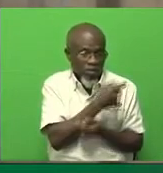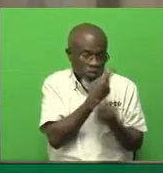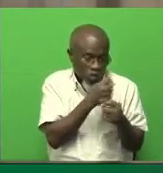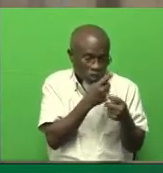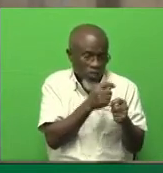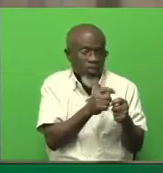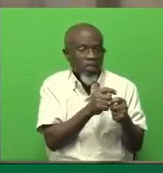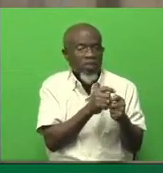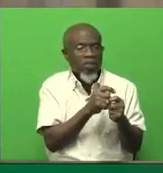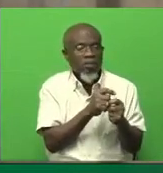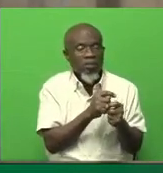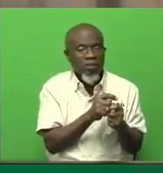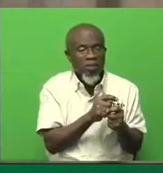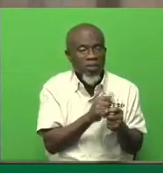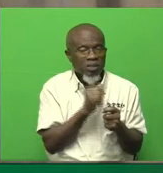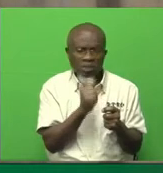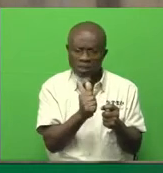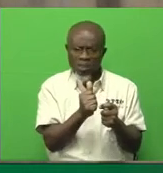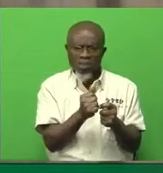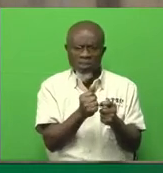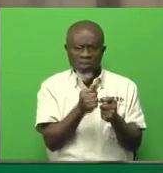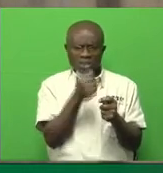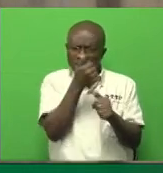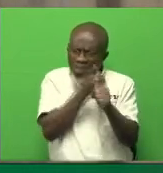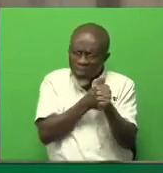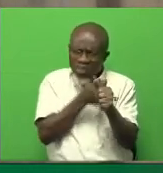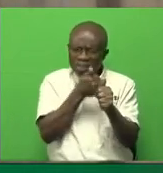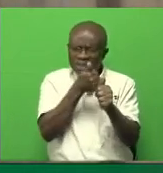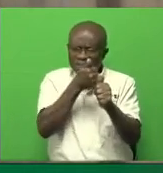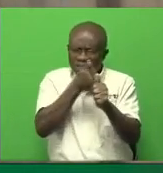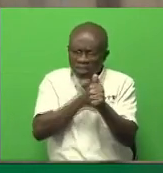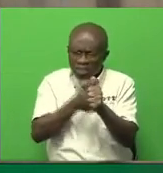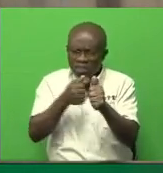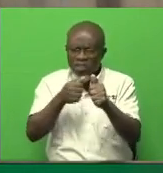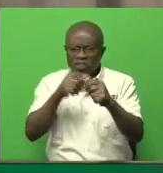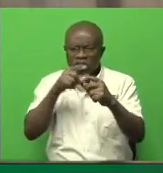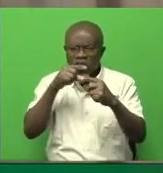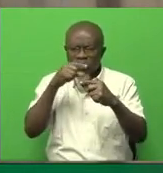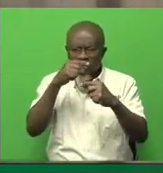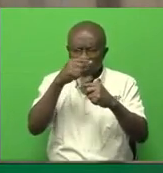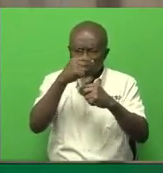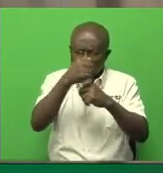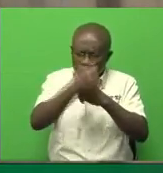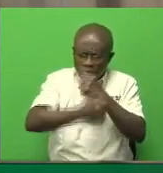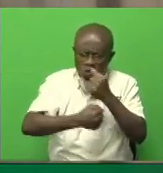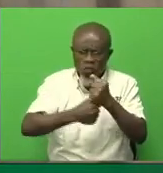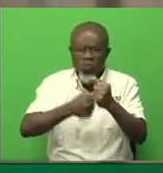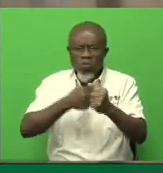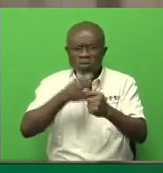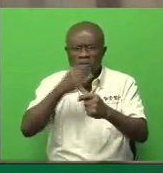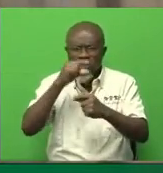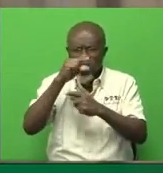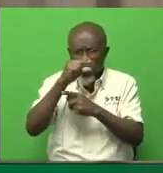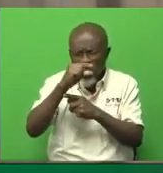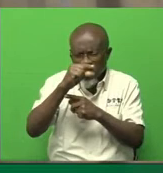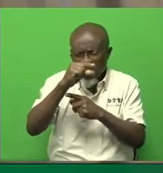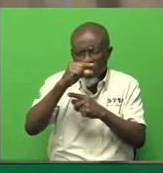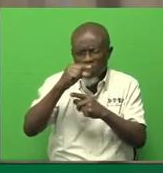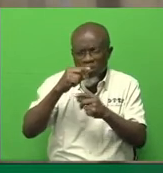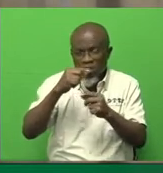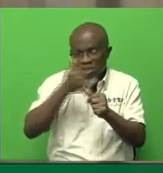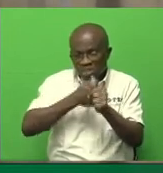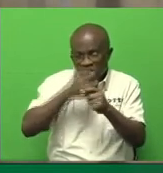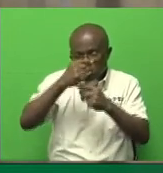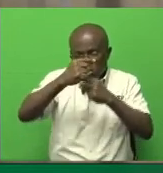of each generation to build so that the other generation has it easier so